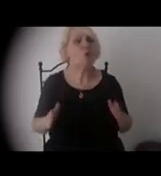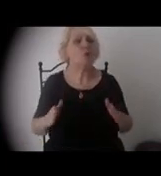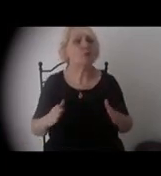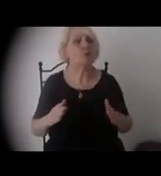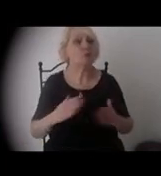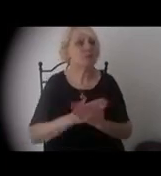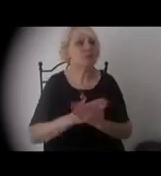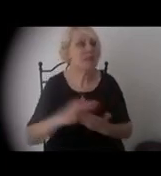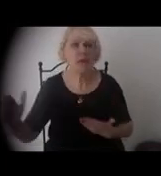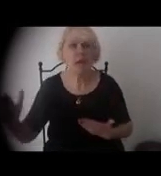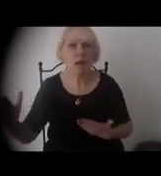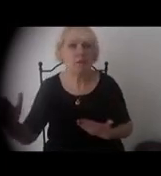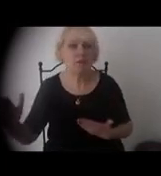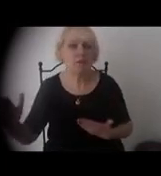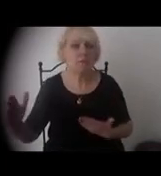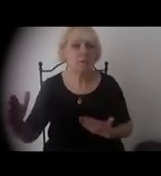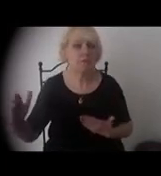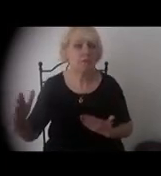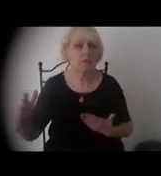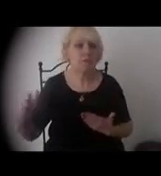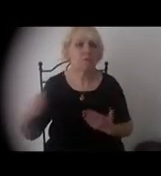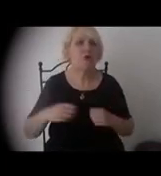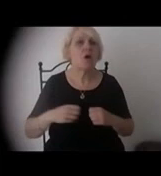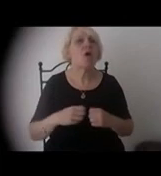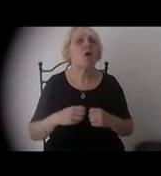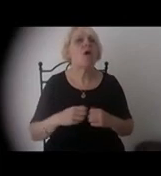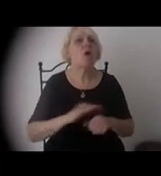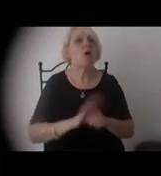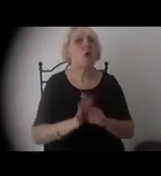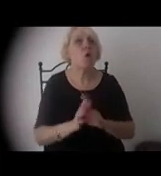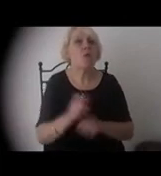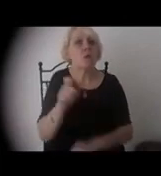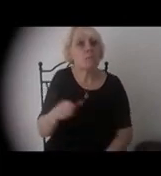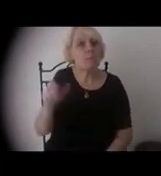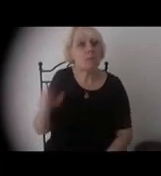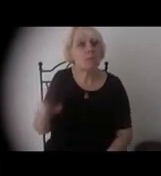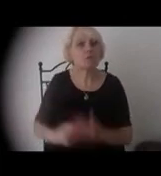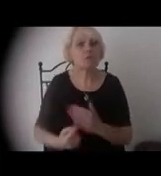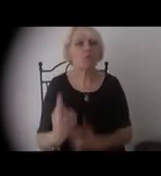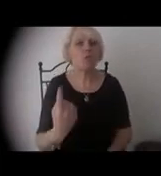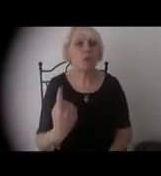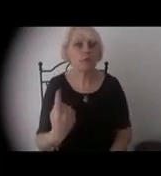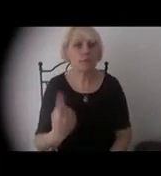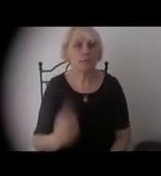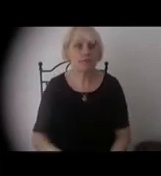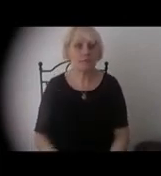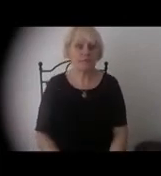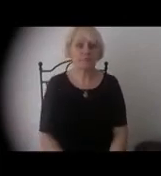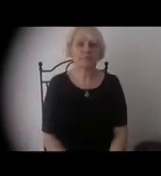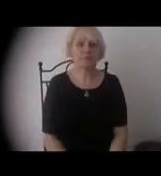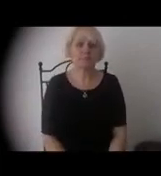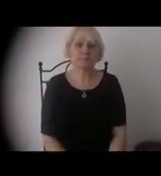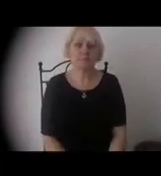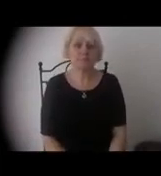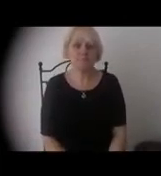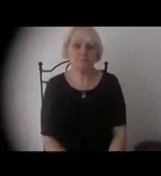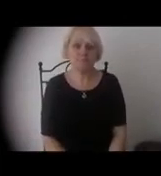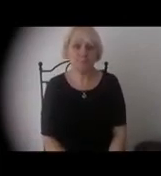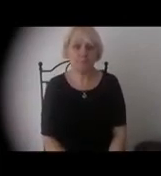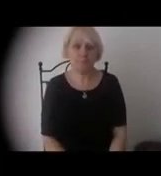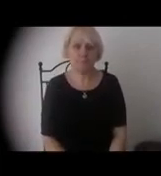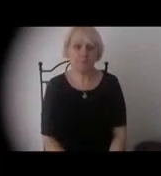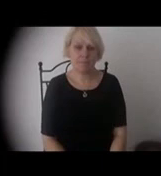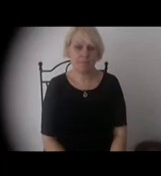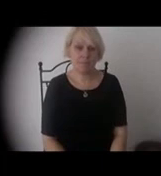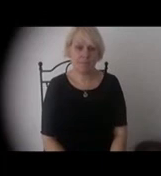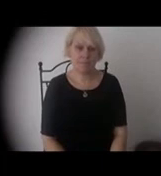to the pandemic and to the needs of COVID patients. Thanks, that's really helpful. And I guess because it's in development, I'm